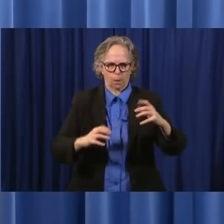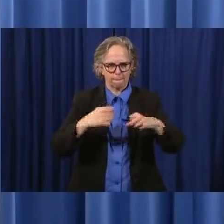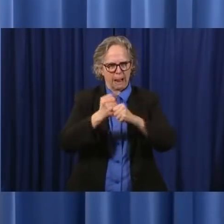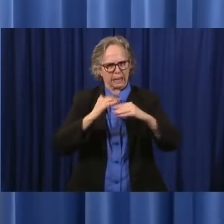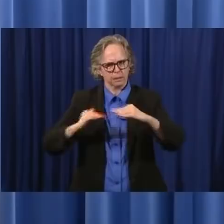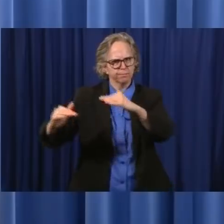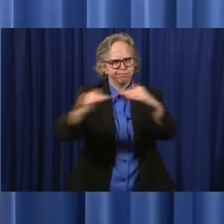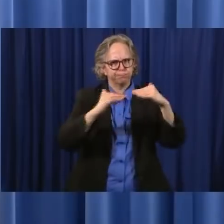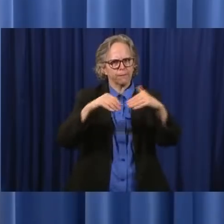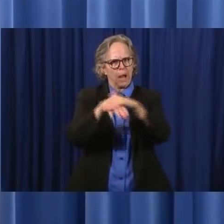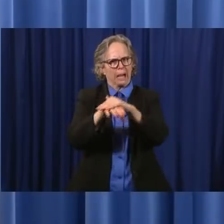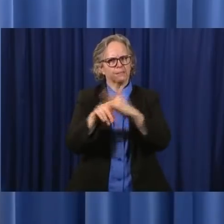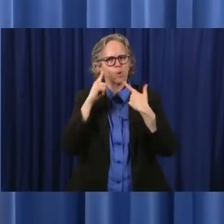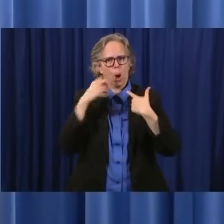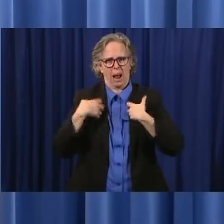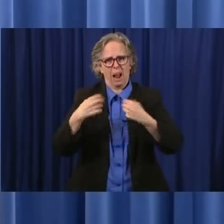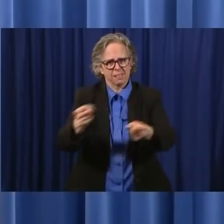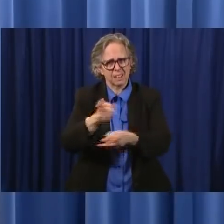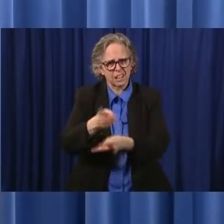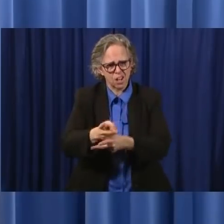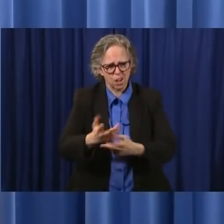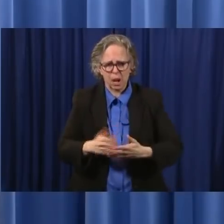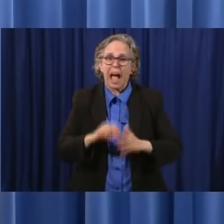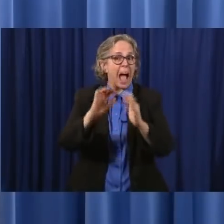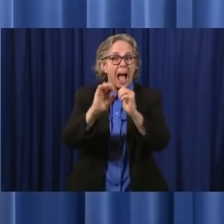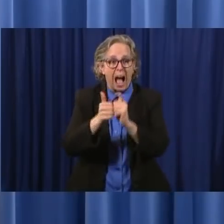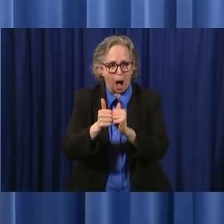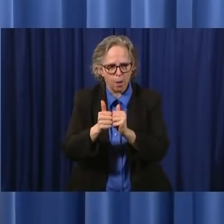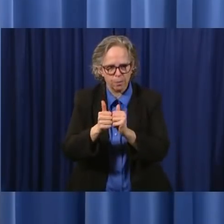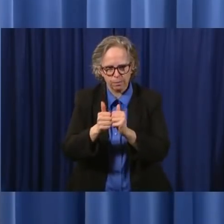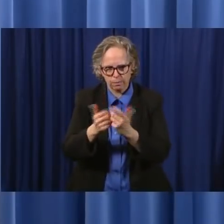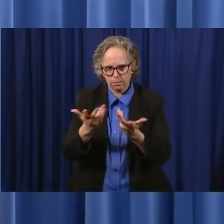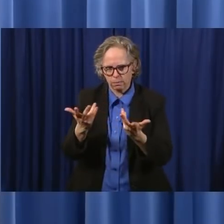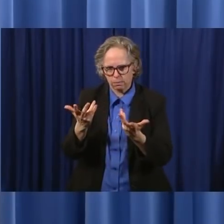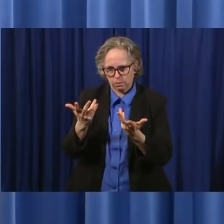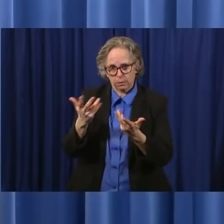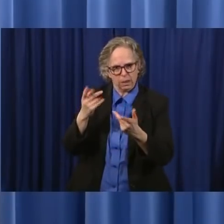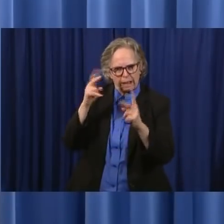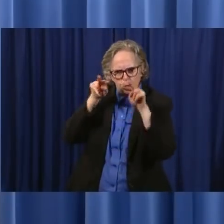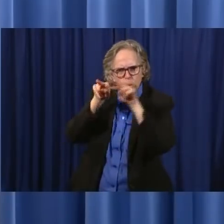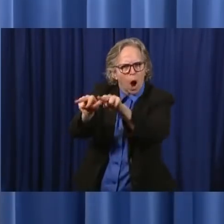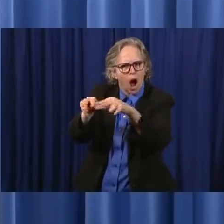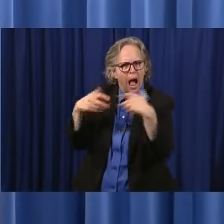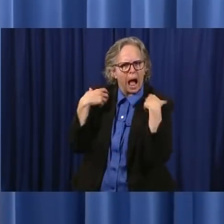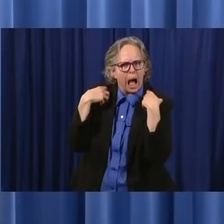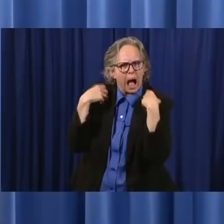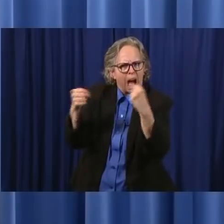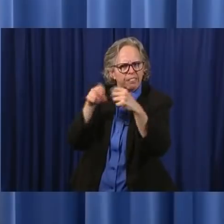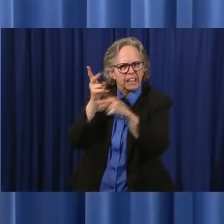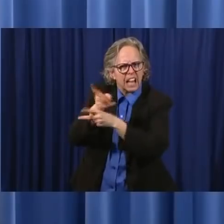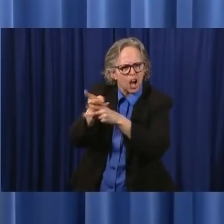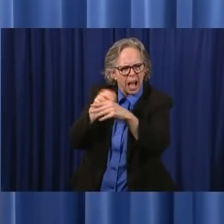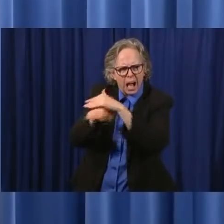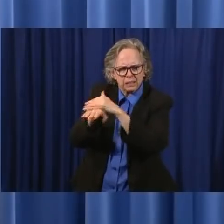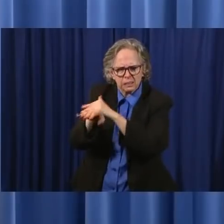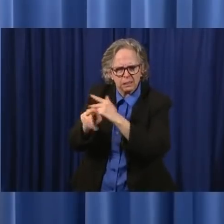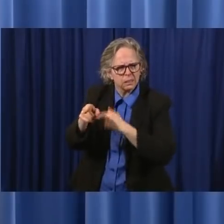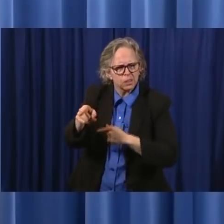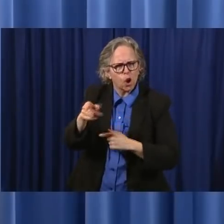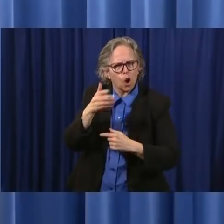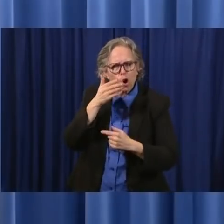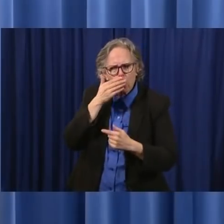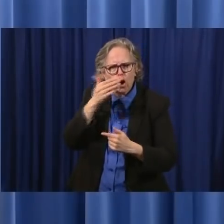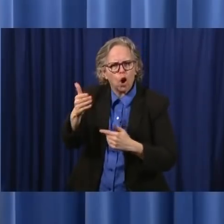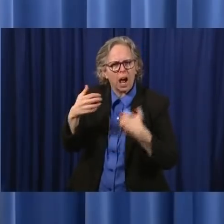with access to primary care, starting with access to good health and good care.